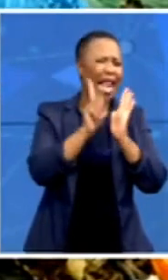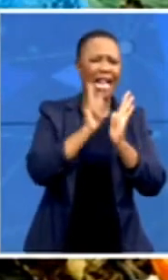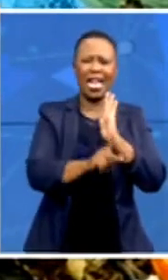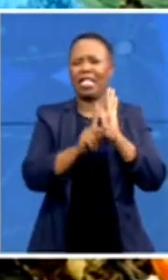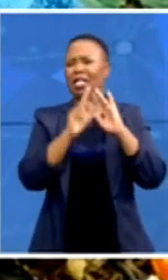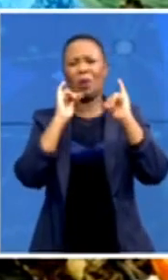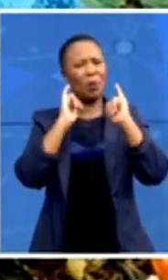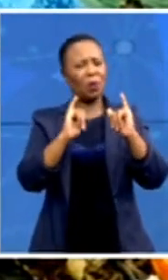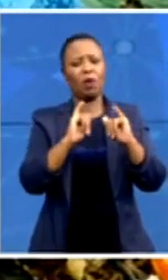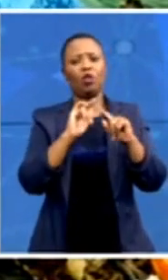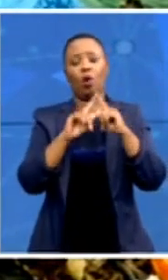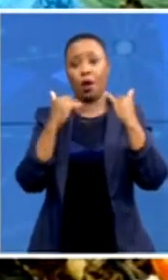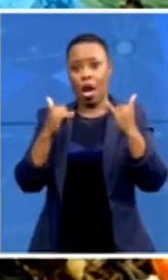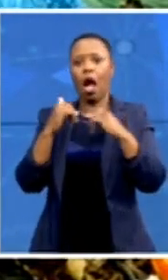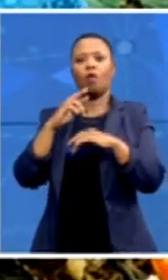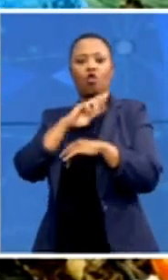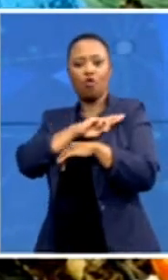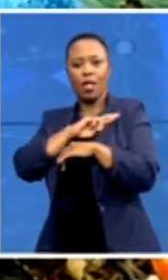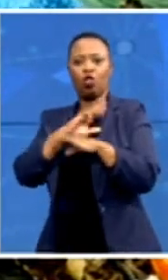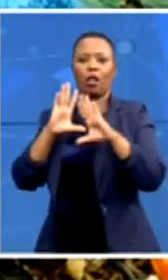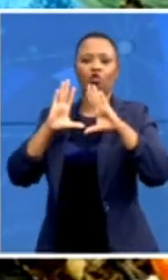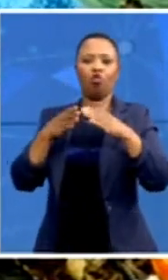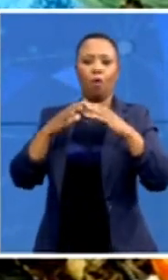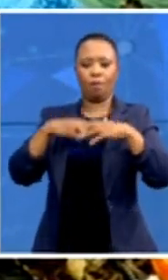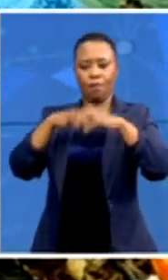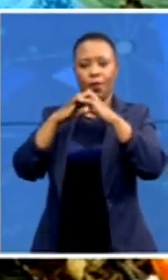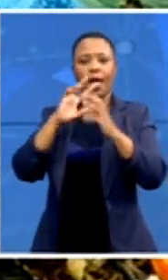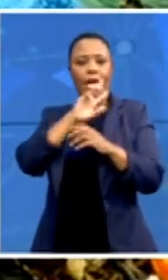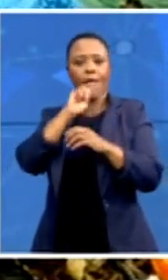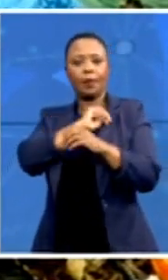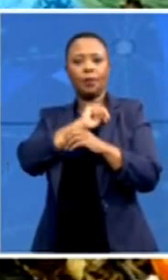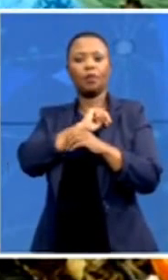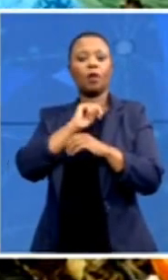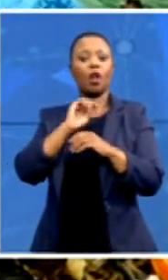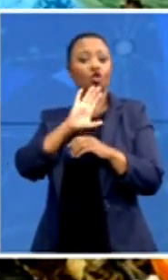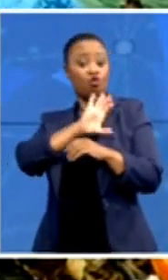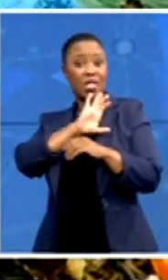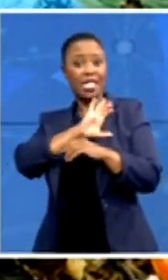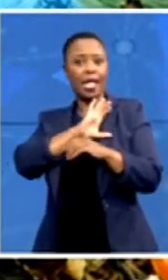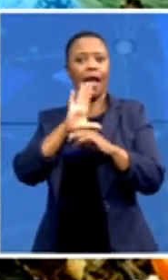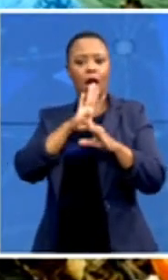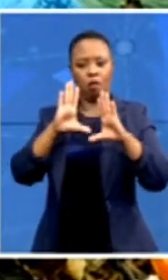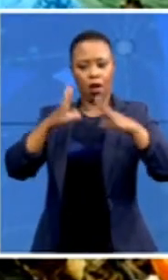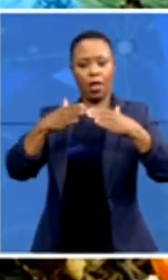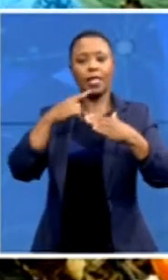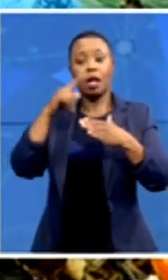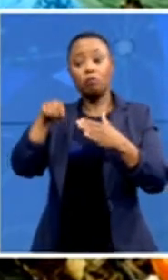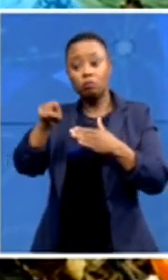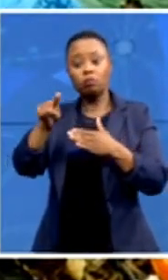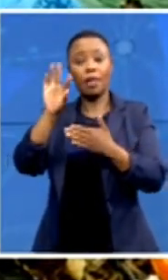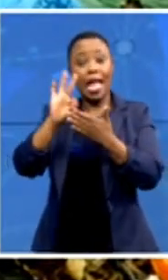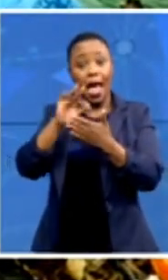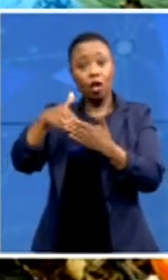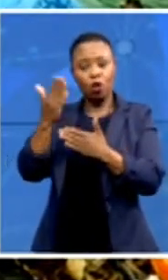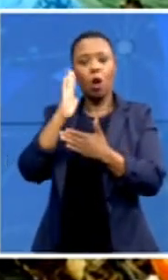most of them from the KZN Christian Council, who are saying that the upcoming election, they will be going out to ensure that there is peace,